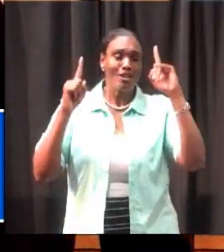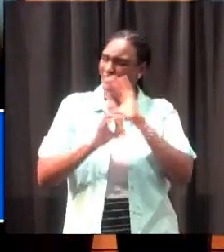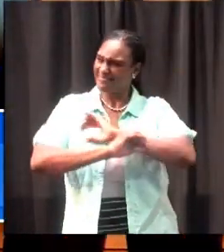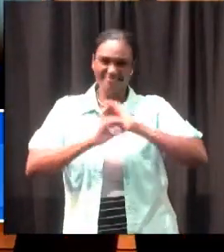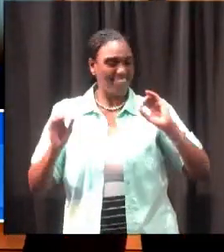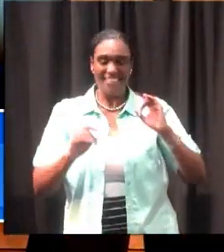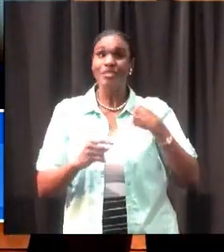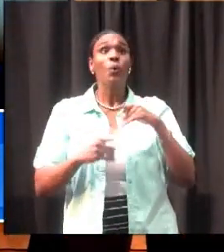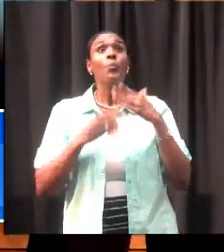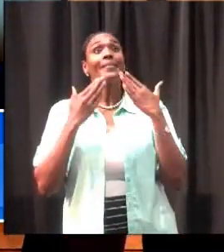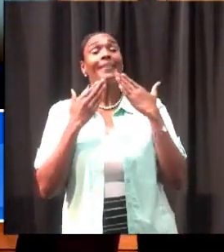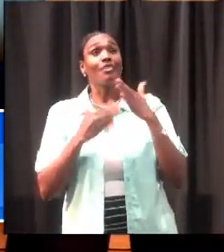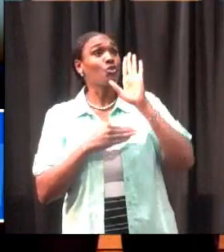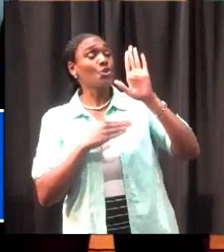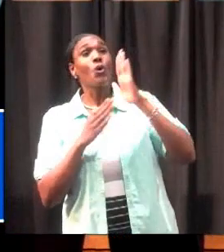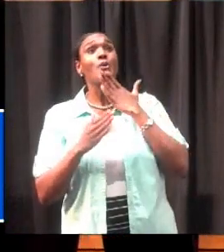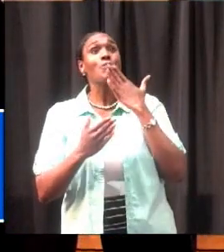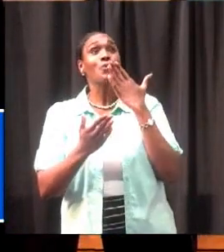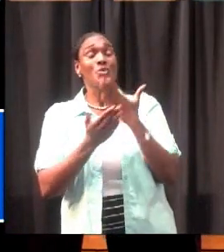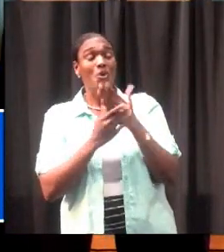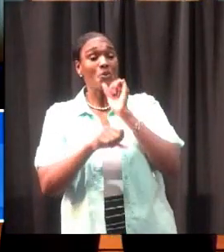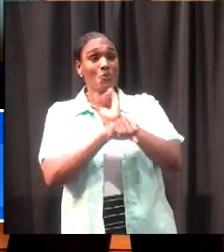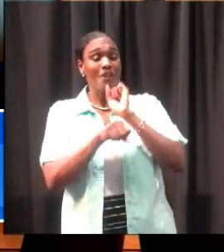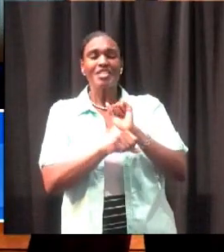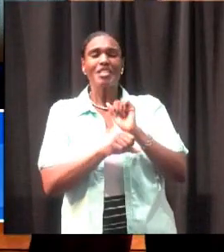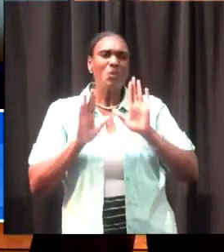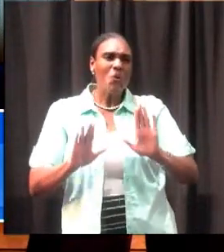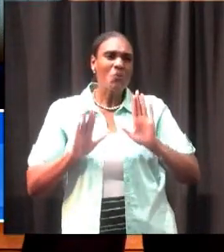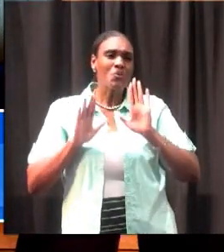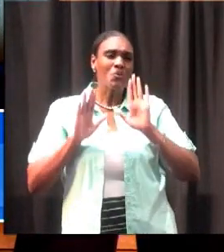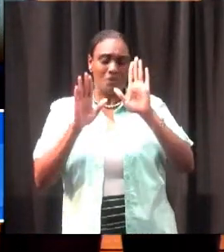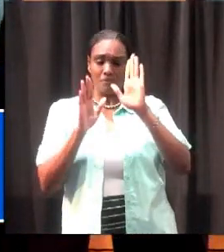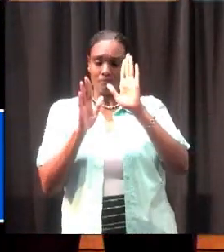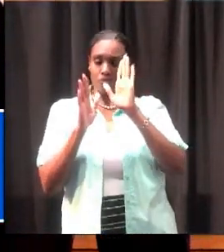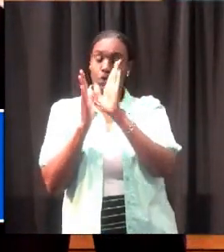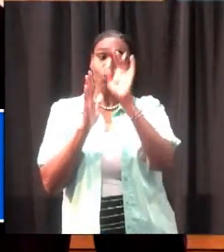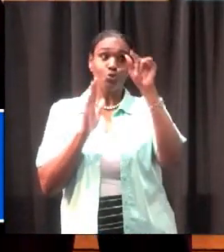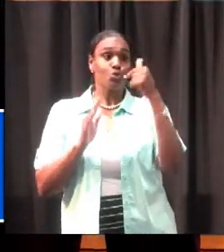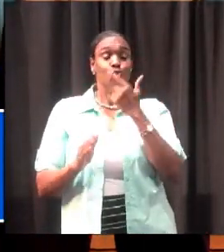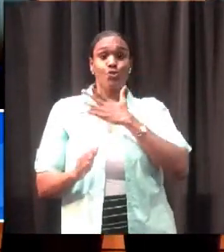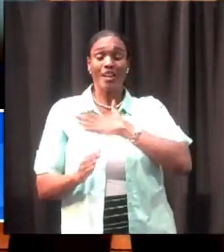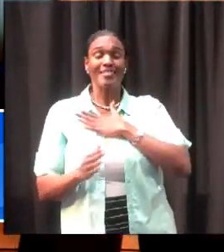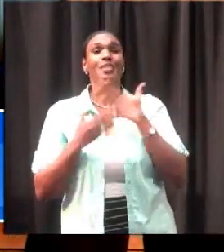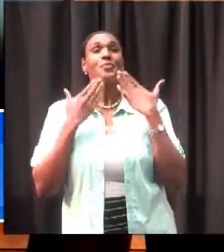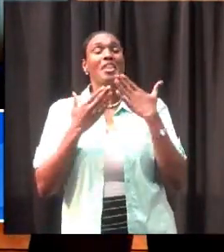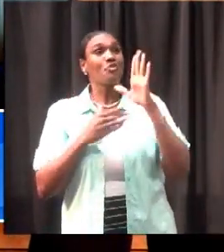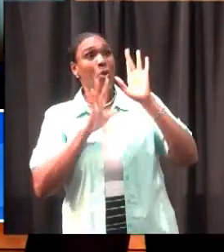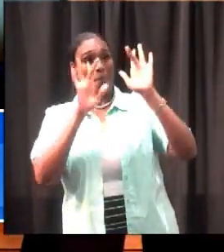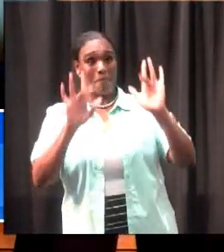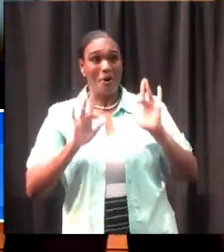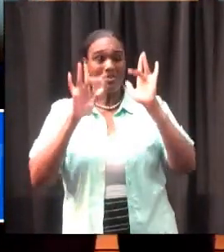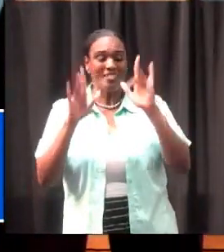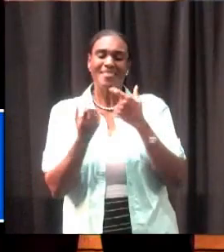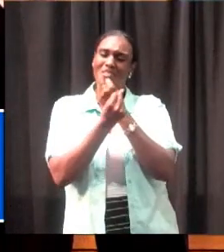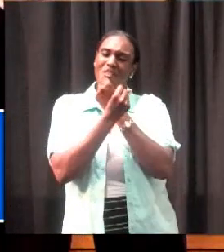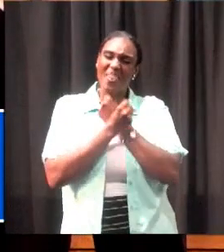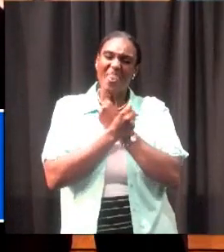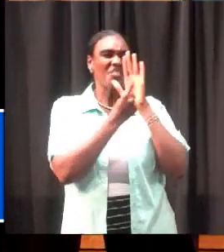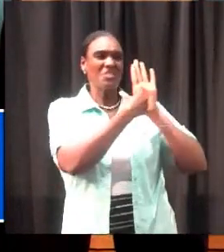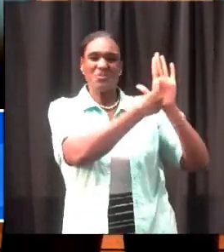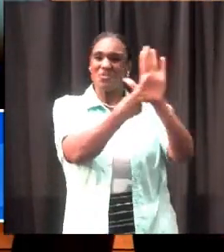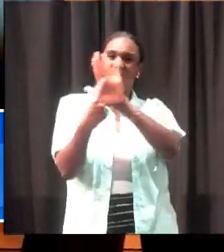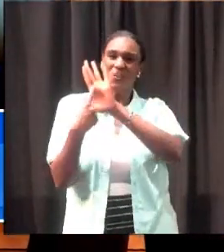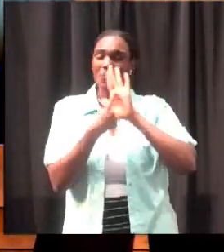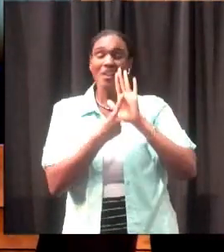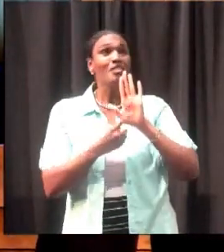oh God, and we thank you for your grace, and we thank you for your mercy, oh God, and we thank you, oh God, for your love towards us, God,